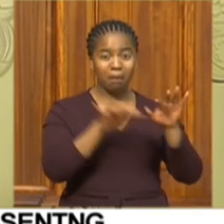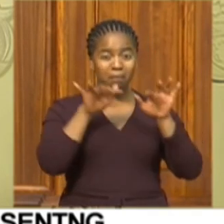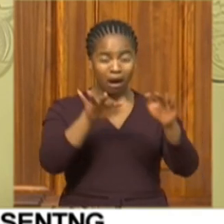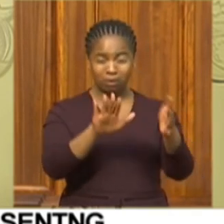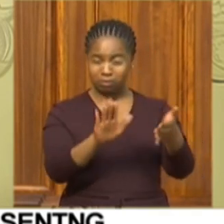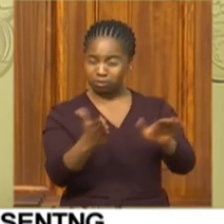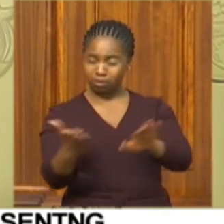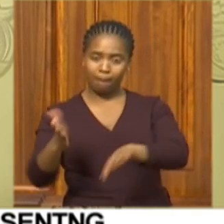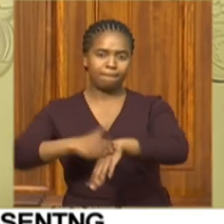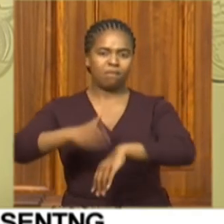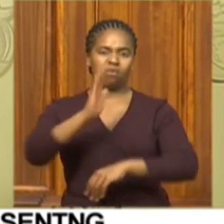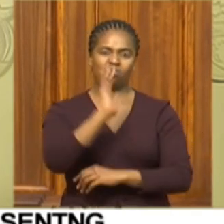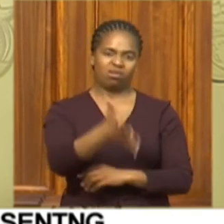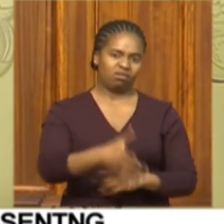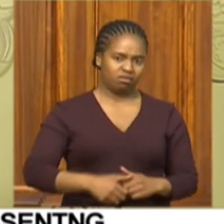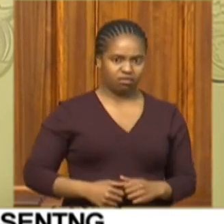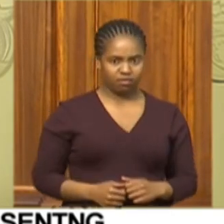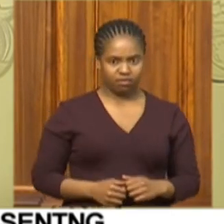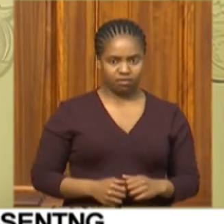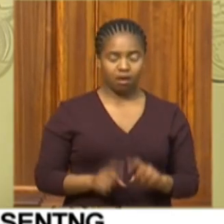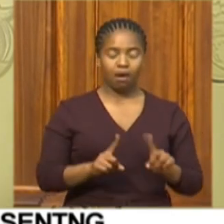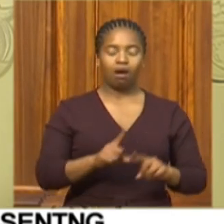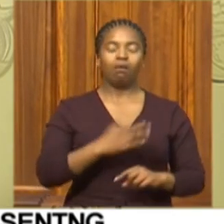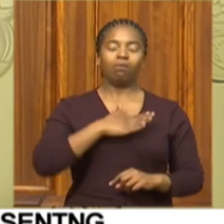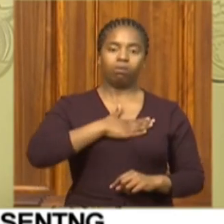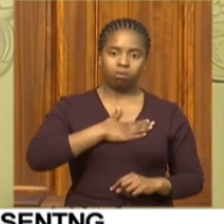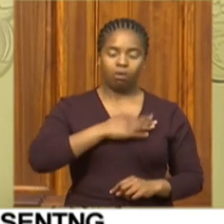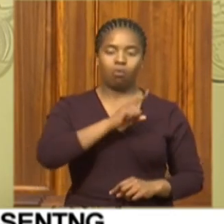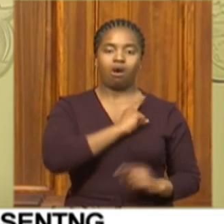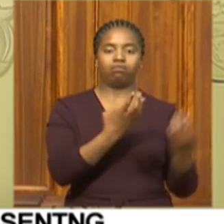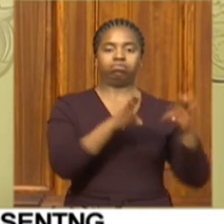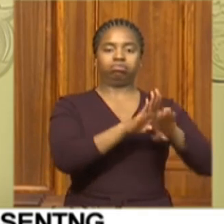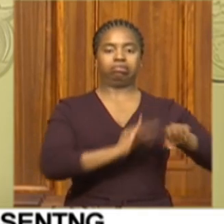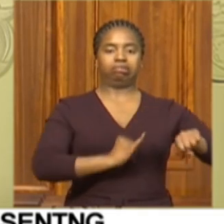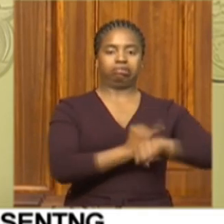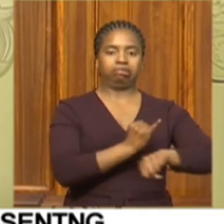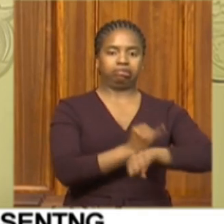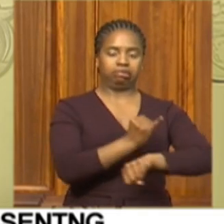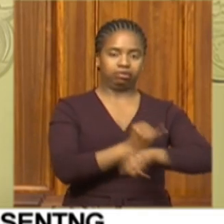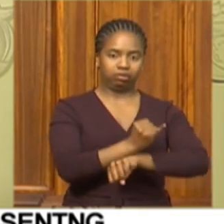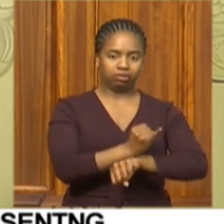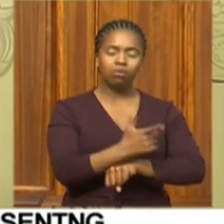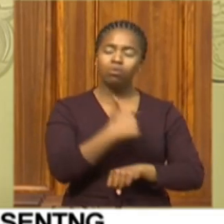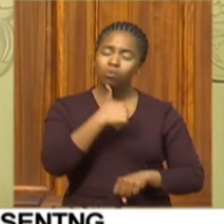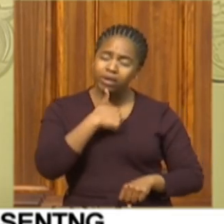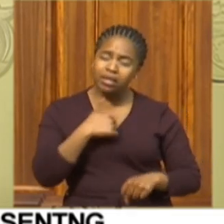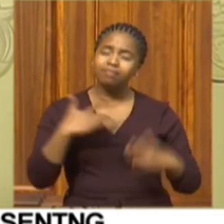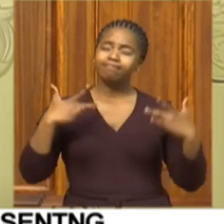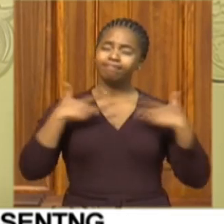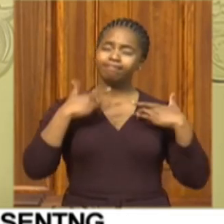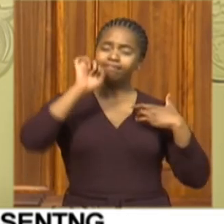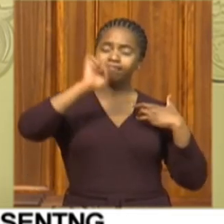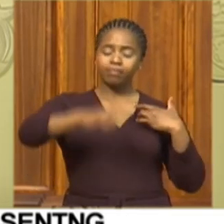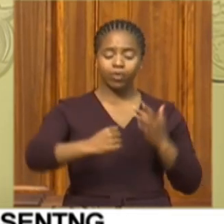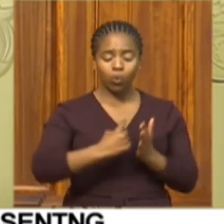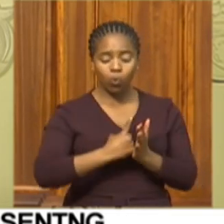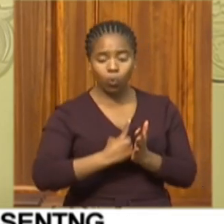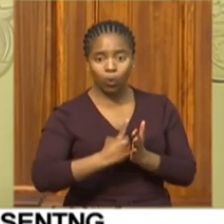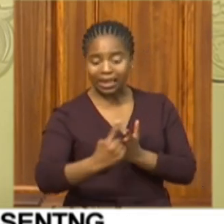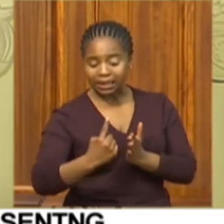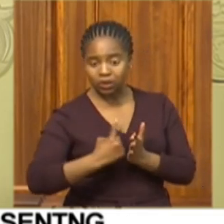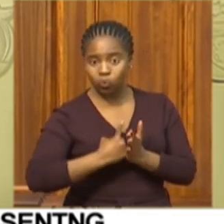been lost. It remains our foremost concern in the weeks and months